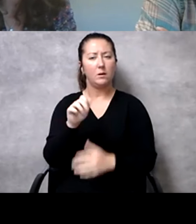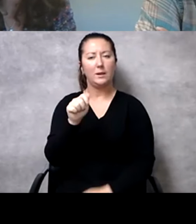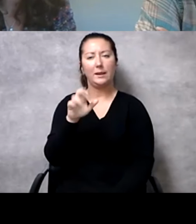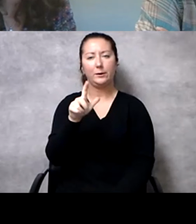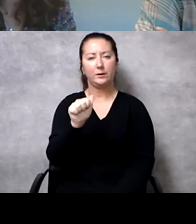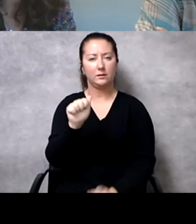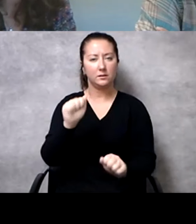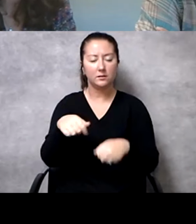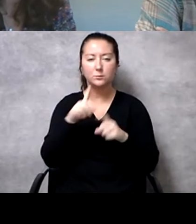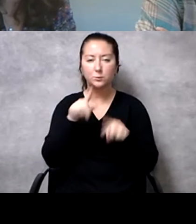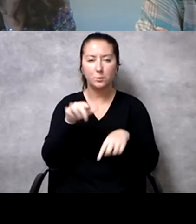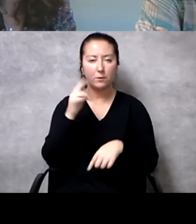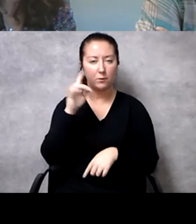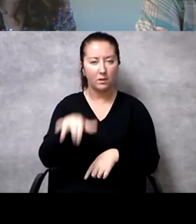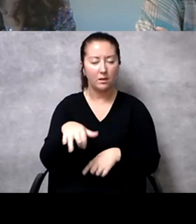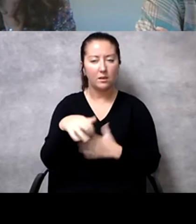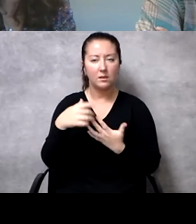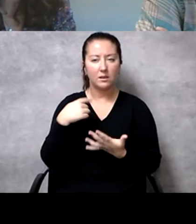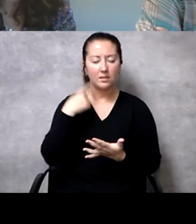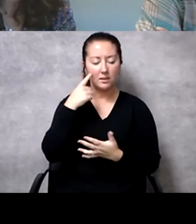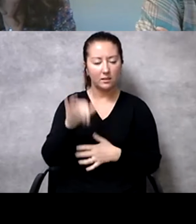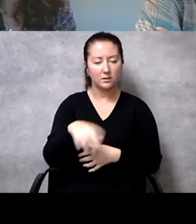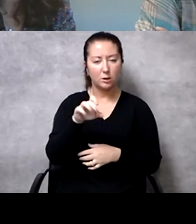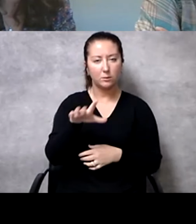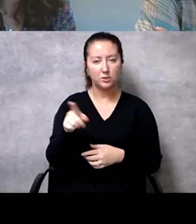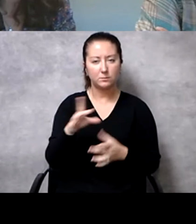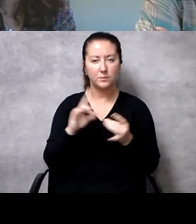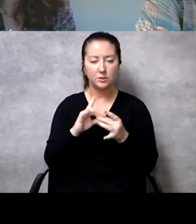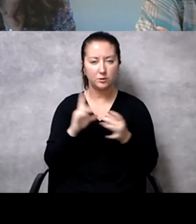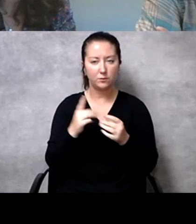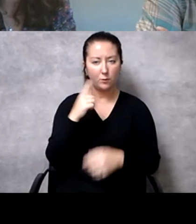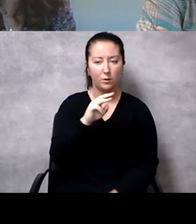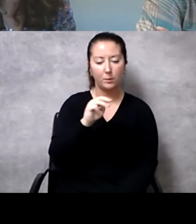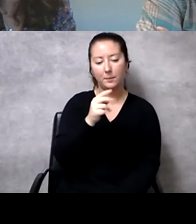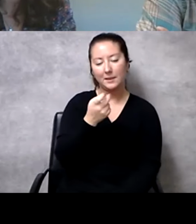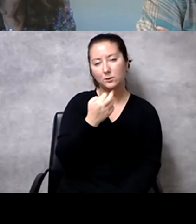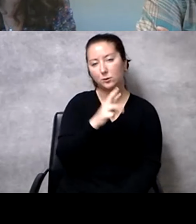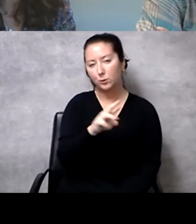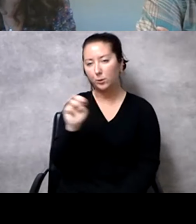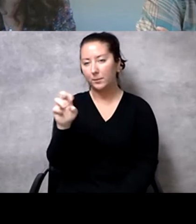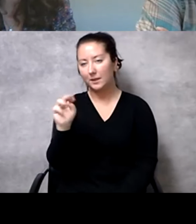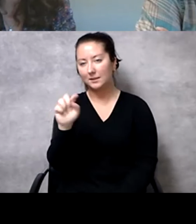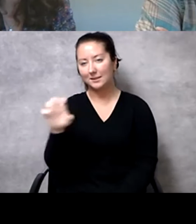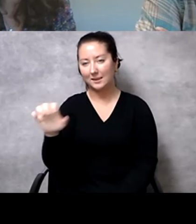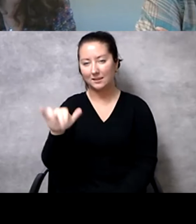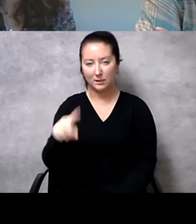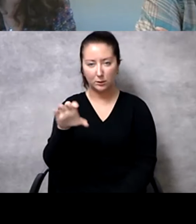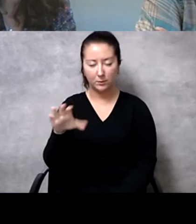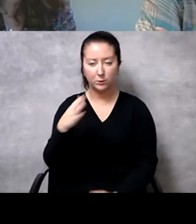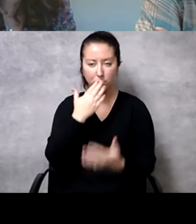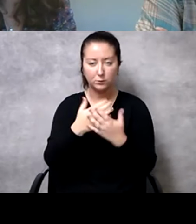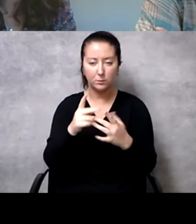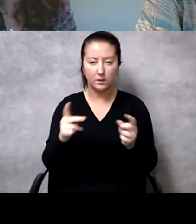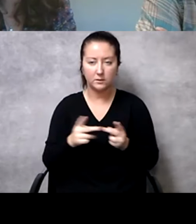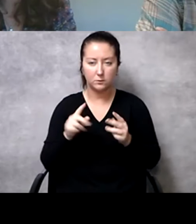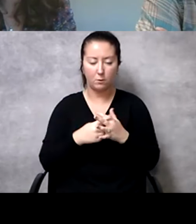talking about with the mentee document is a good place to start, right? Is that has some things that